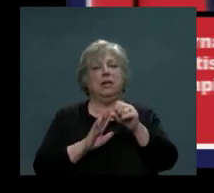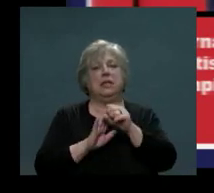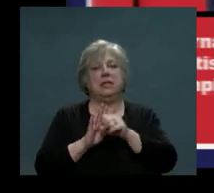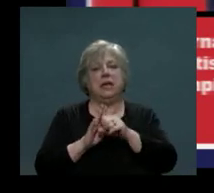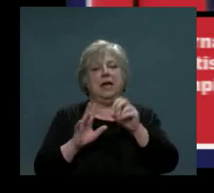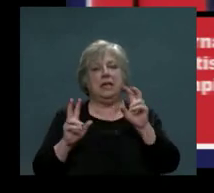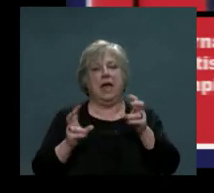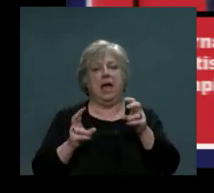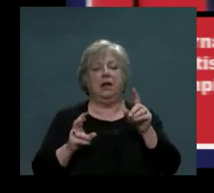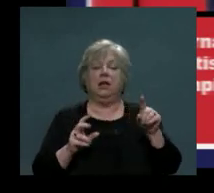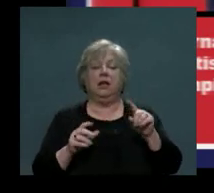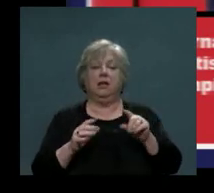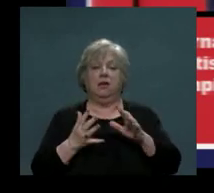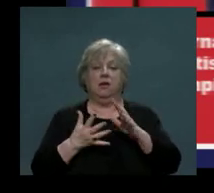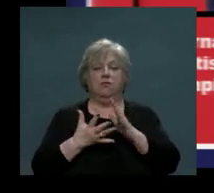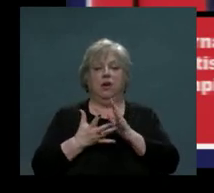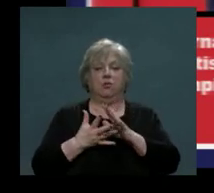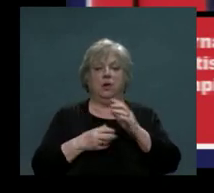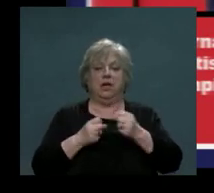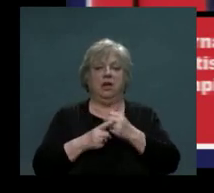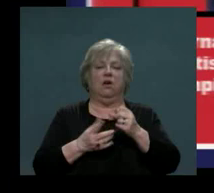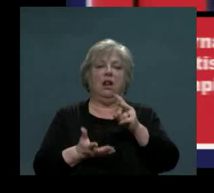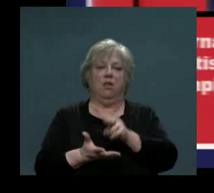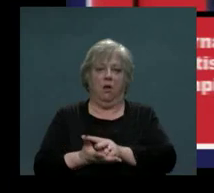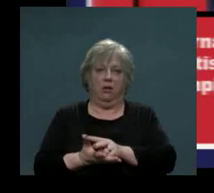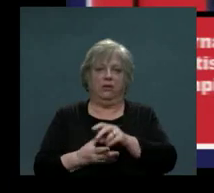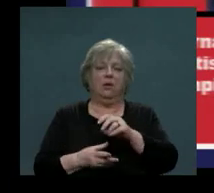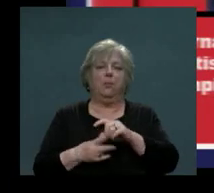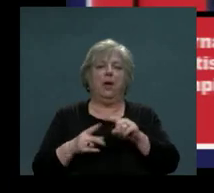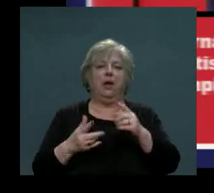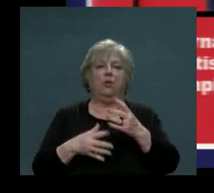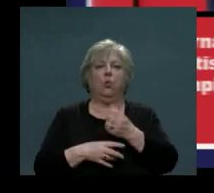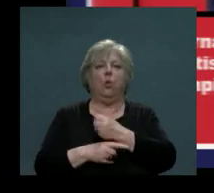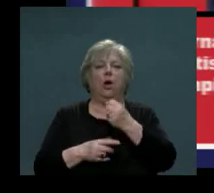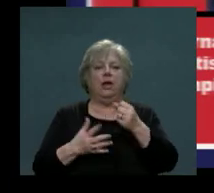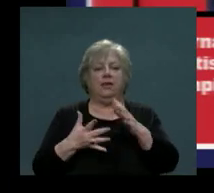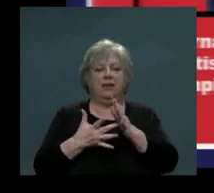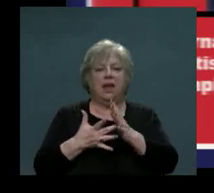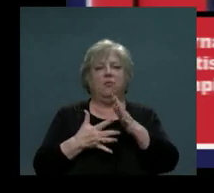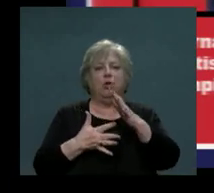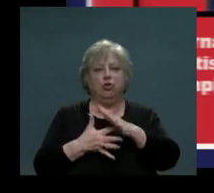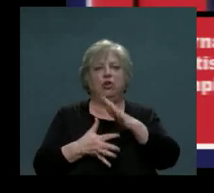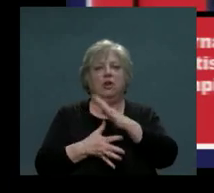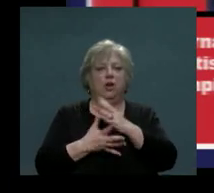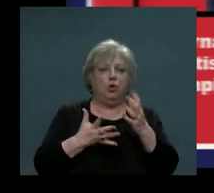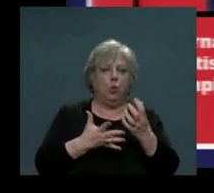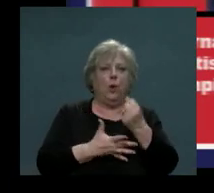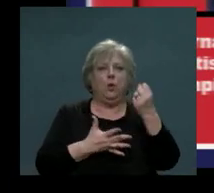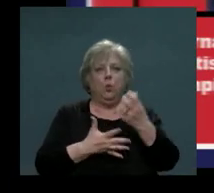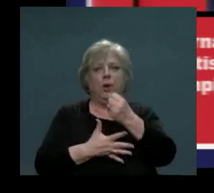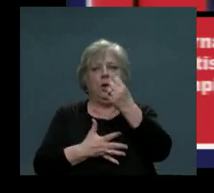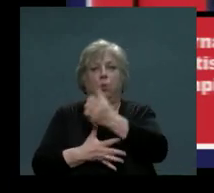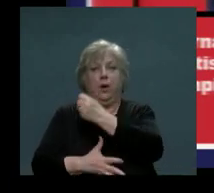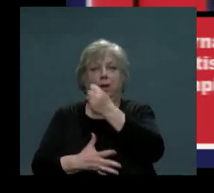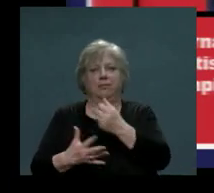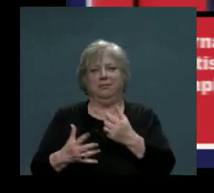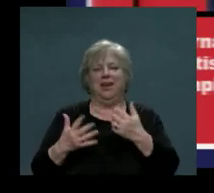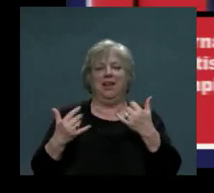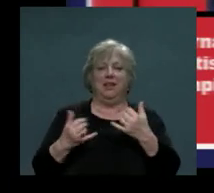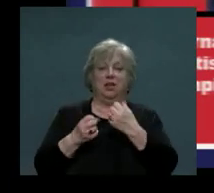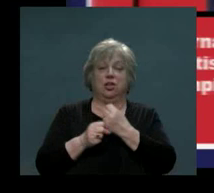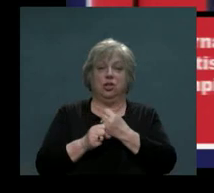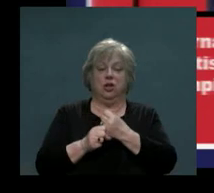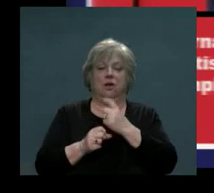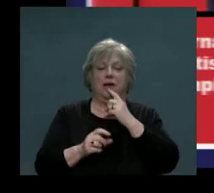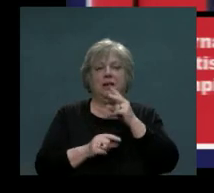title. His freshman year, he lost in the finals, but has won the championship as a sophomore, junior, and now a senior. In this year's tournament,